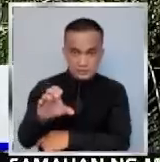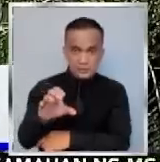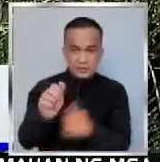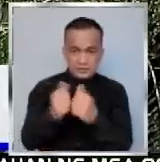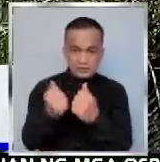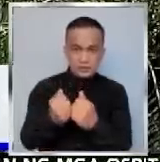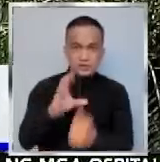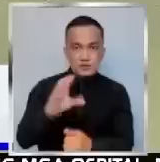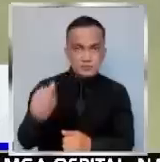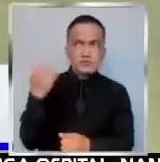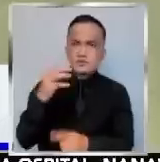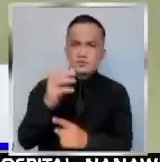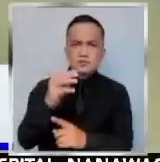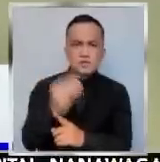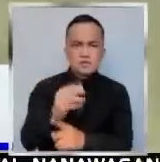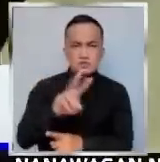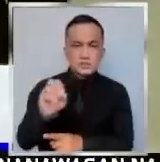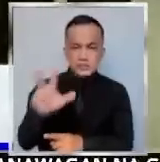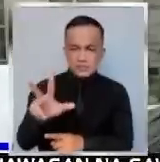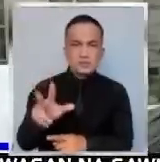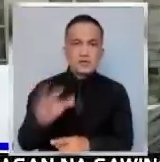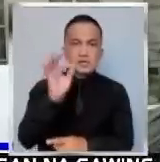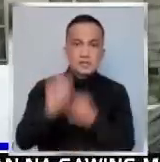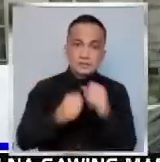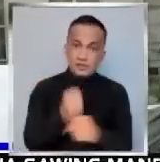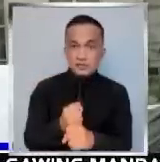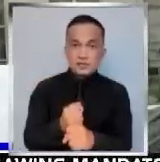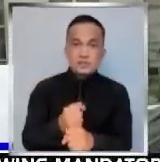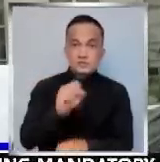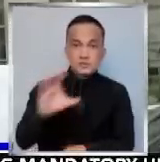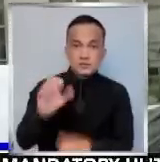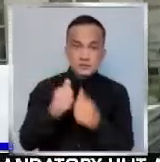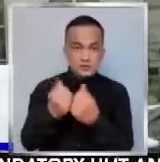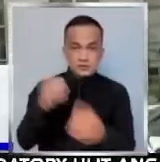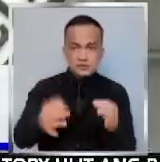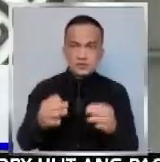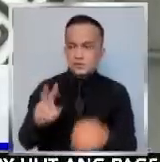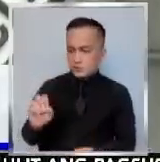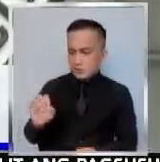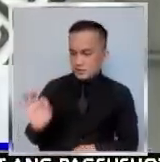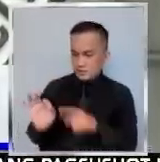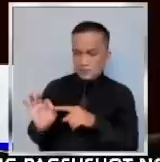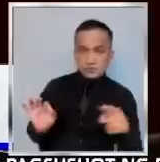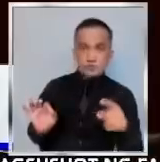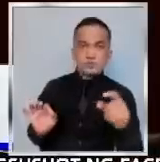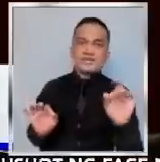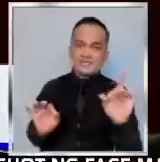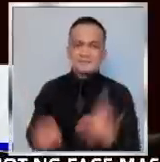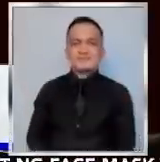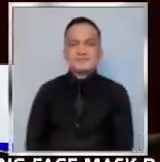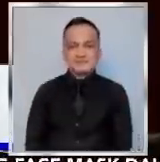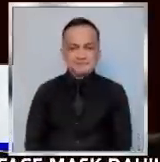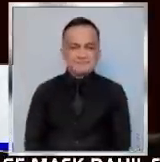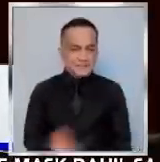noong March 2003, at siyam na taong naging Supreme Court Associate Justice mula 2009 hanggang 2018. Nanilbihan